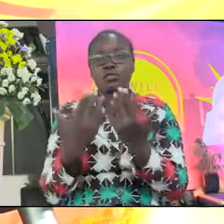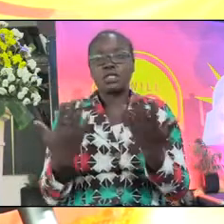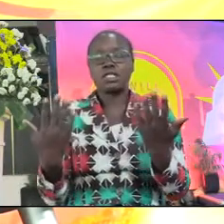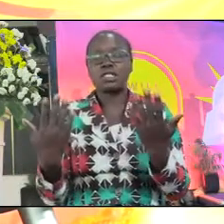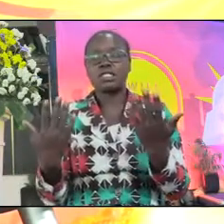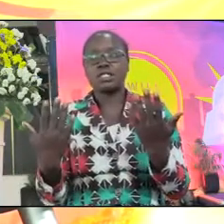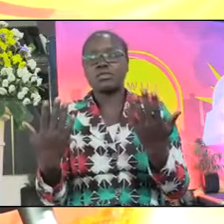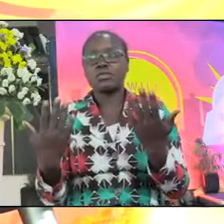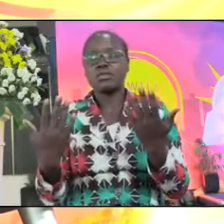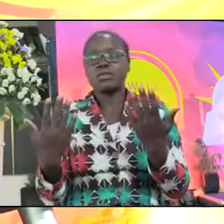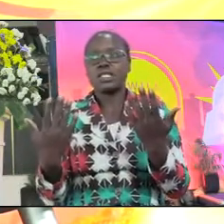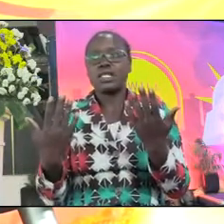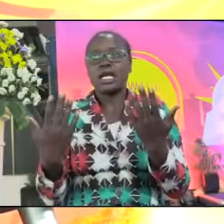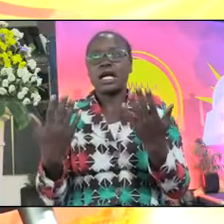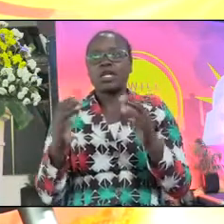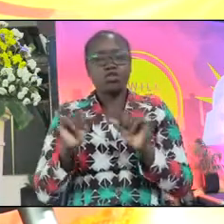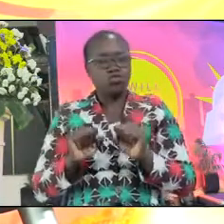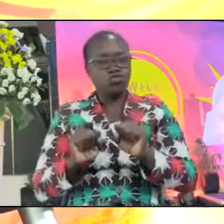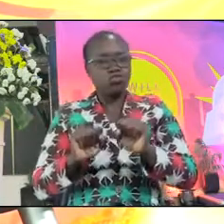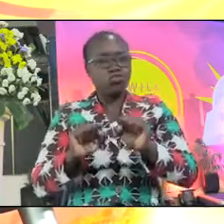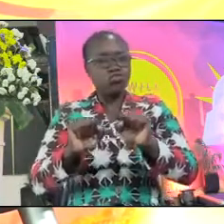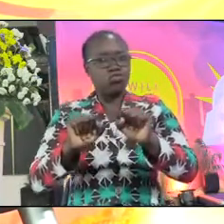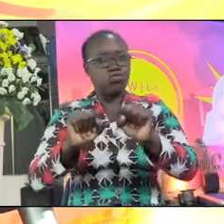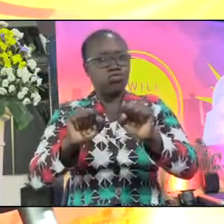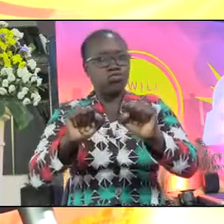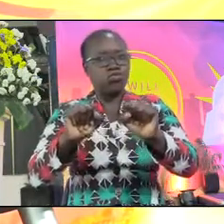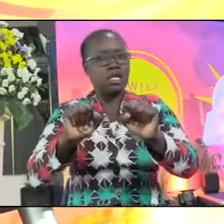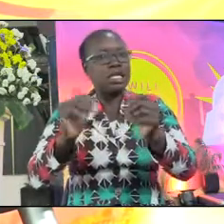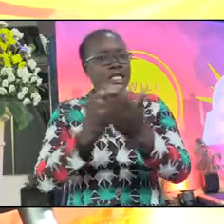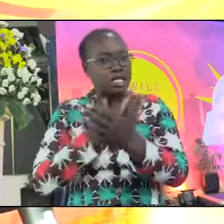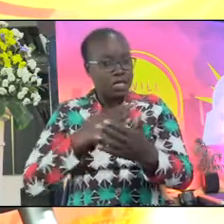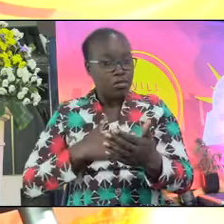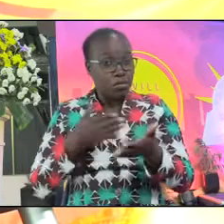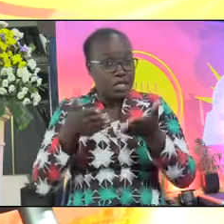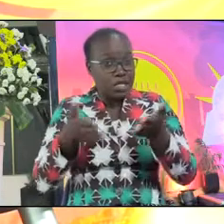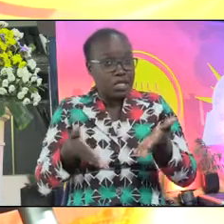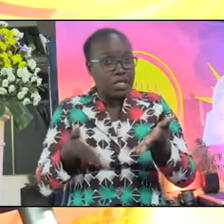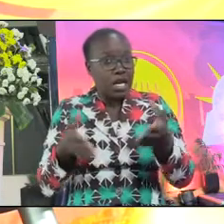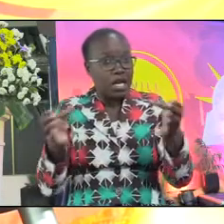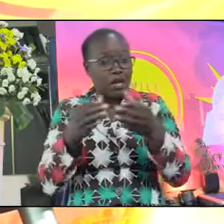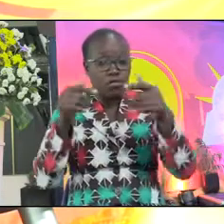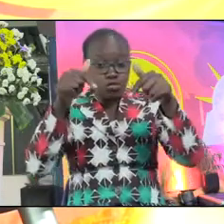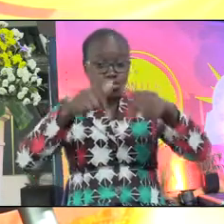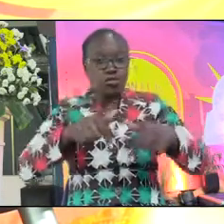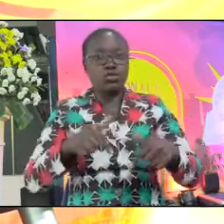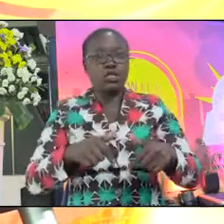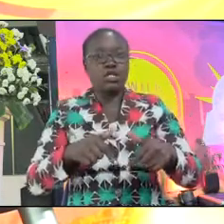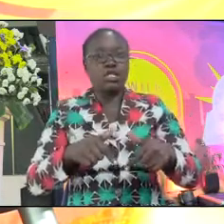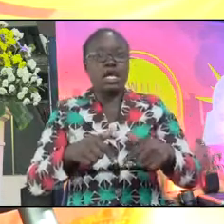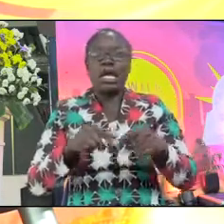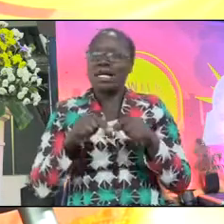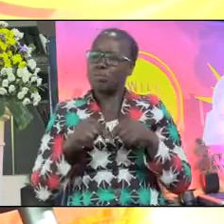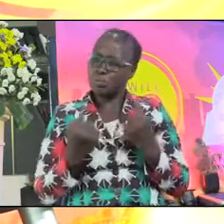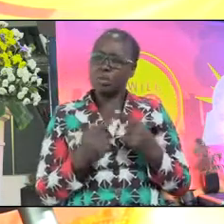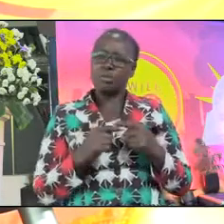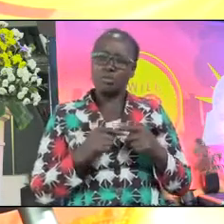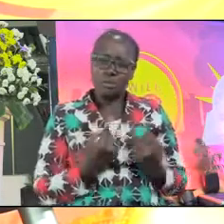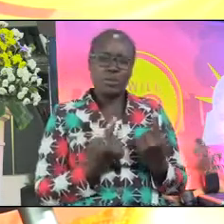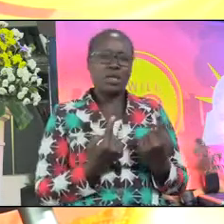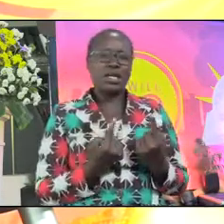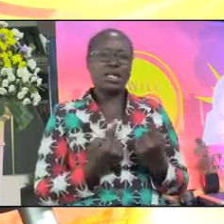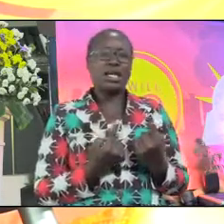piece. And you'll be able to make it to dry land. Somebody here at this camp meeting has been broken